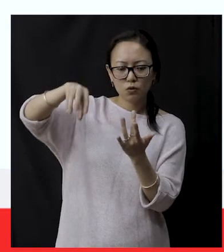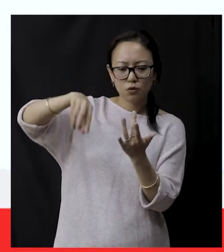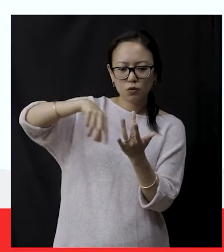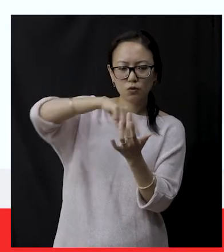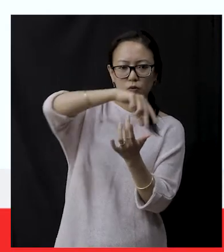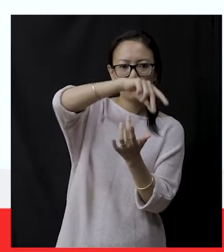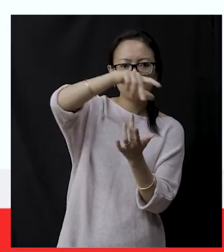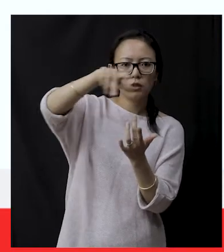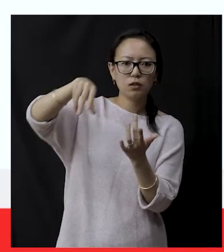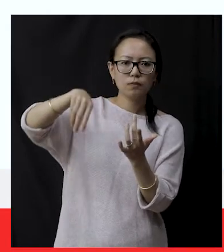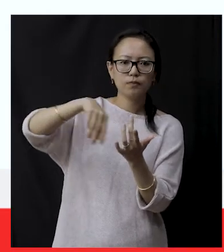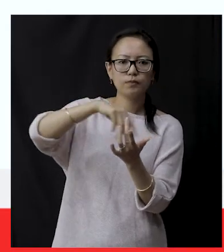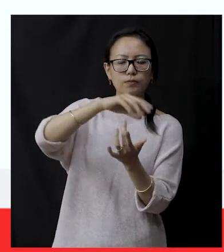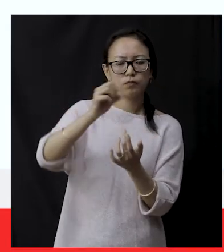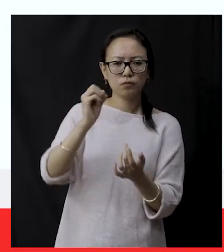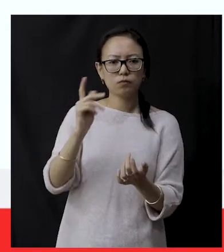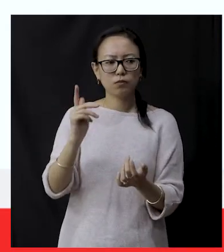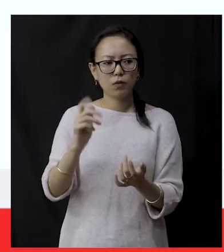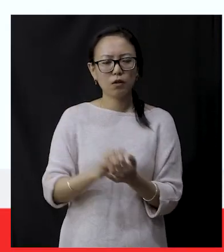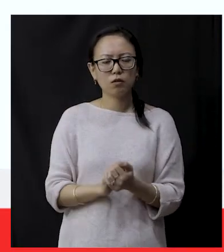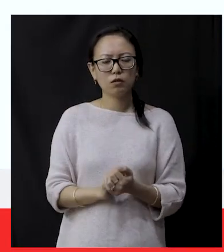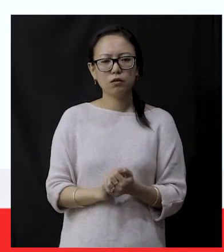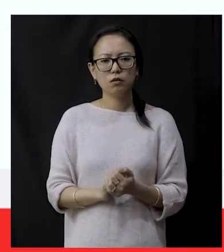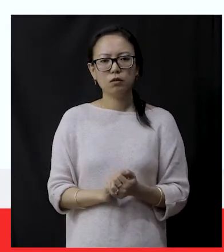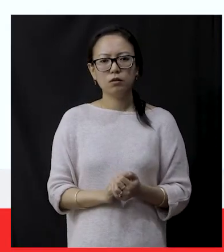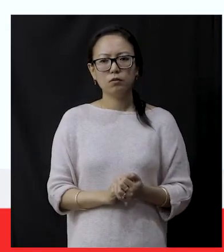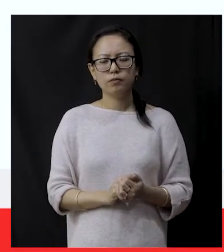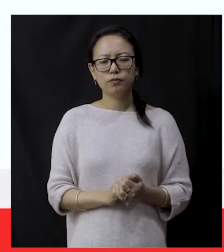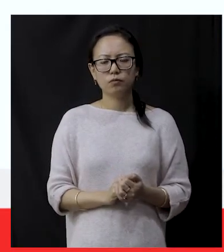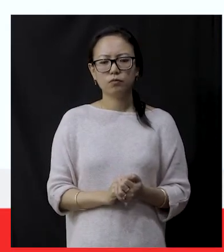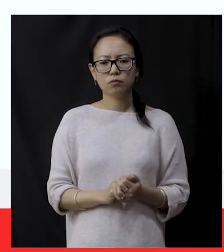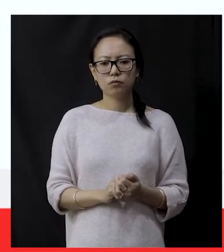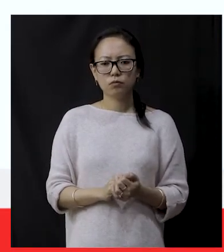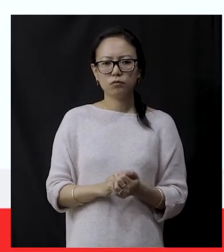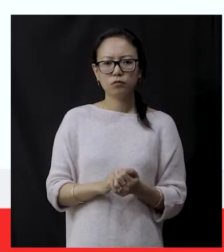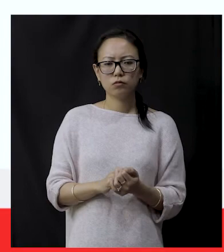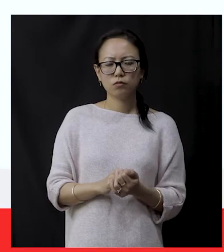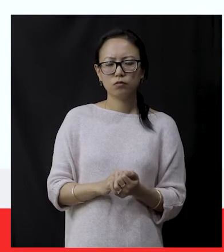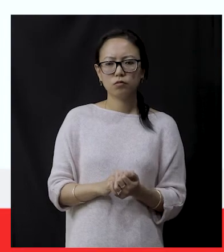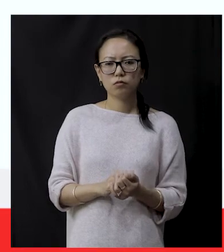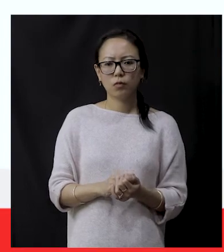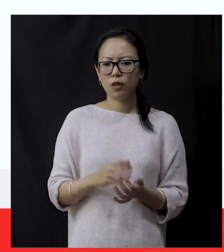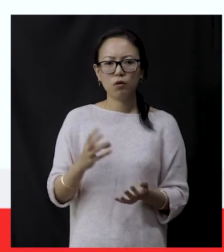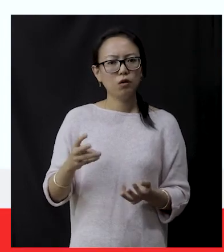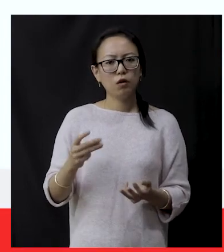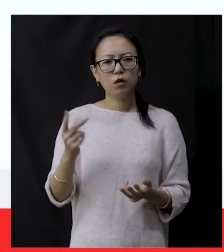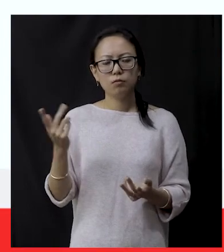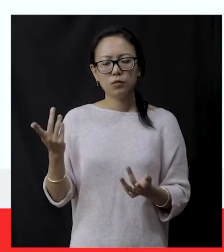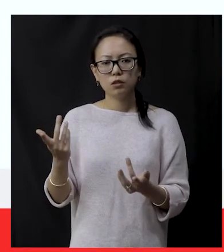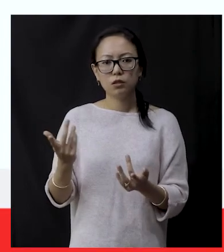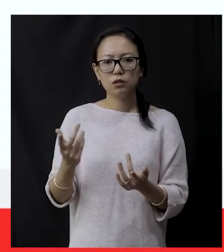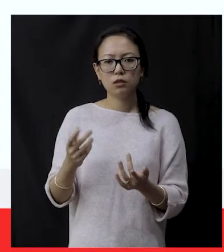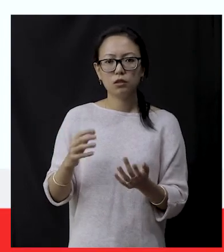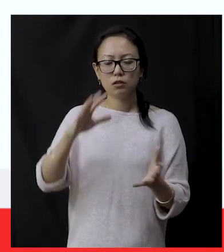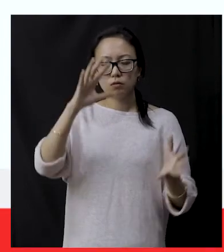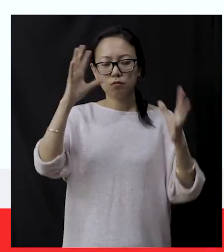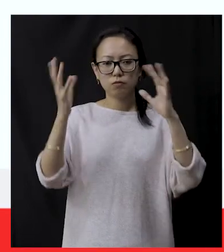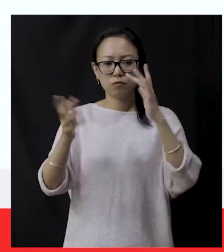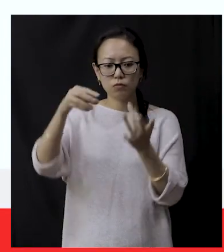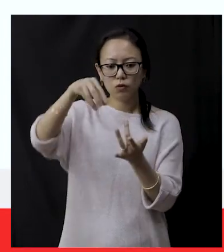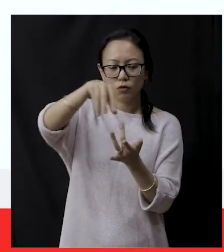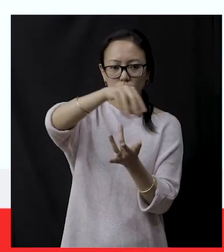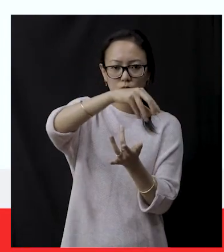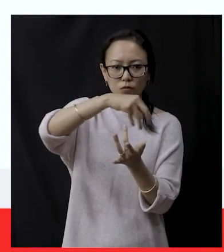And do you know how many days does it take to Earth to complete one round?